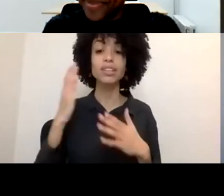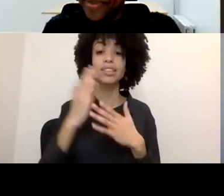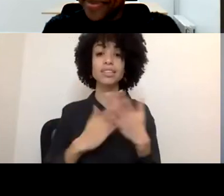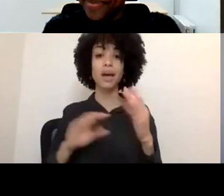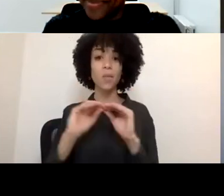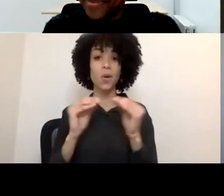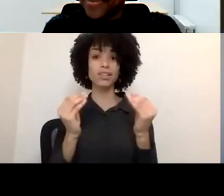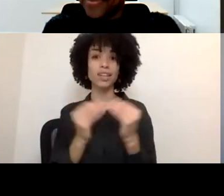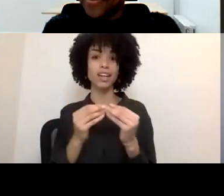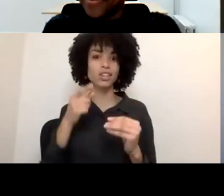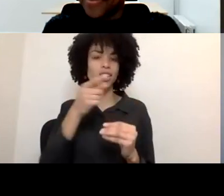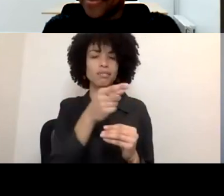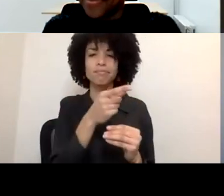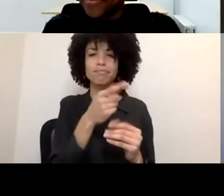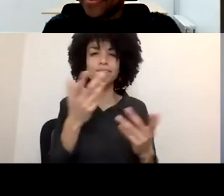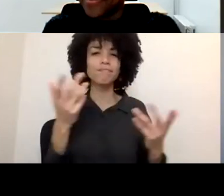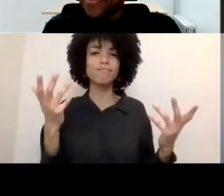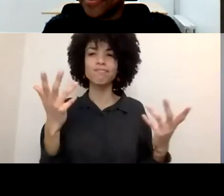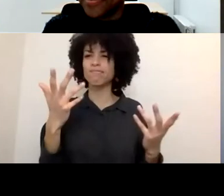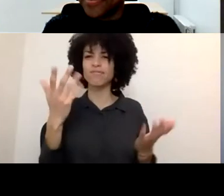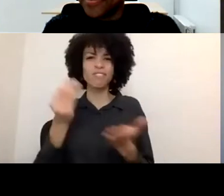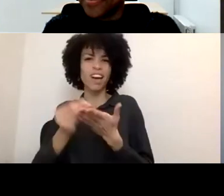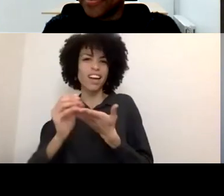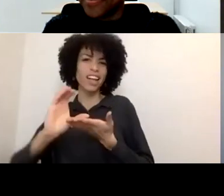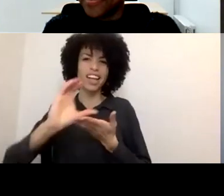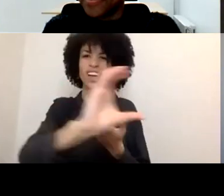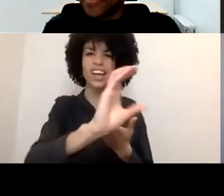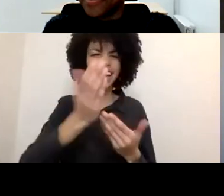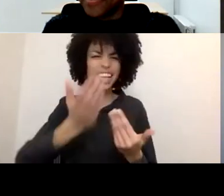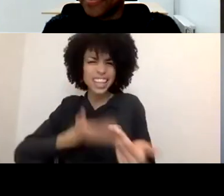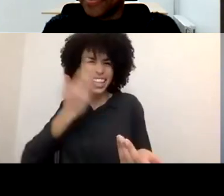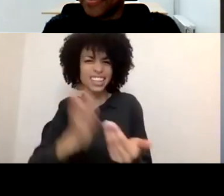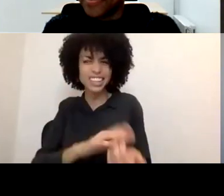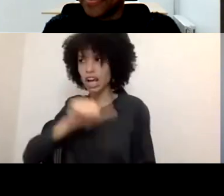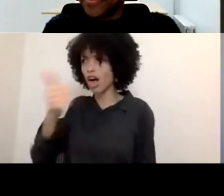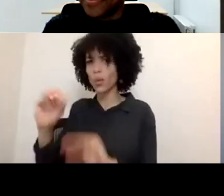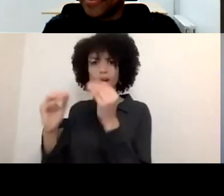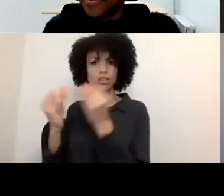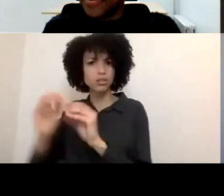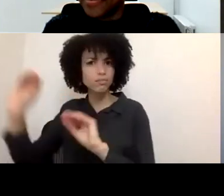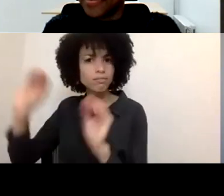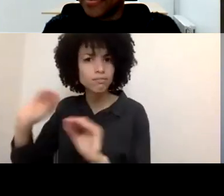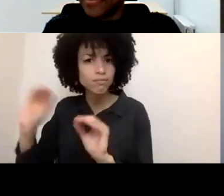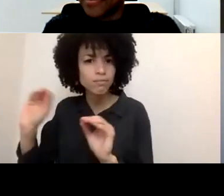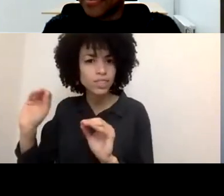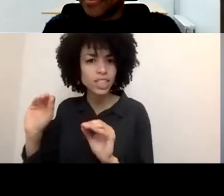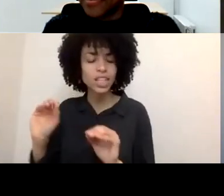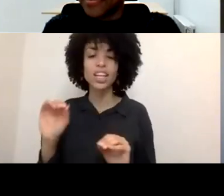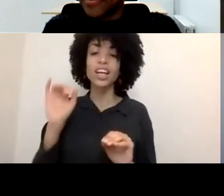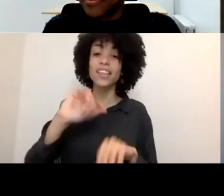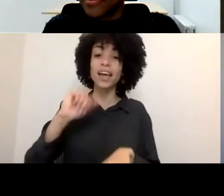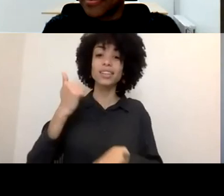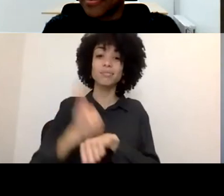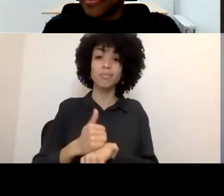gets funding and the other doesn't. And it has to do a certain culturally based charismatic